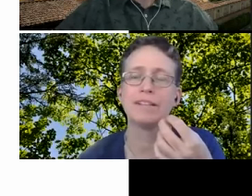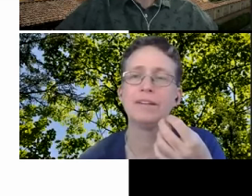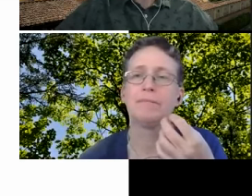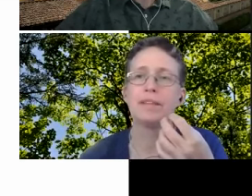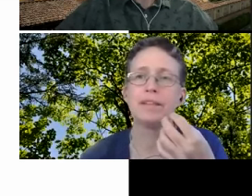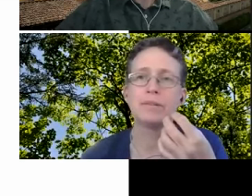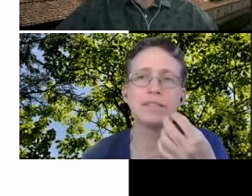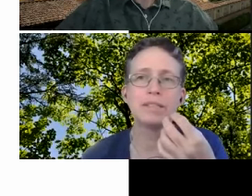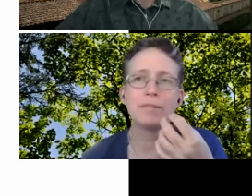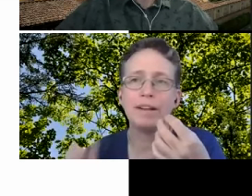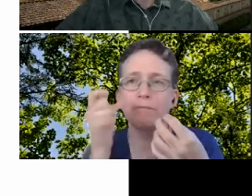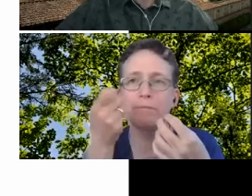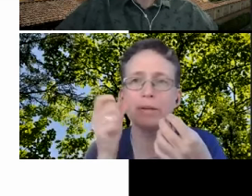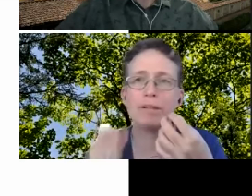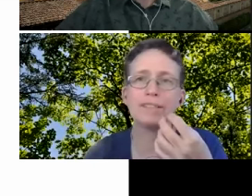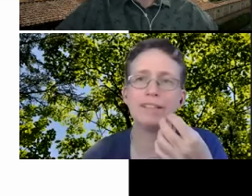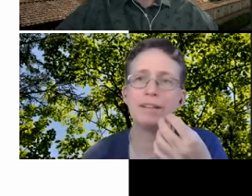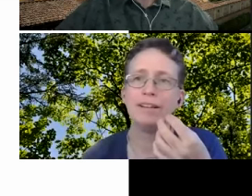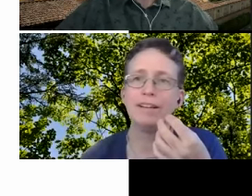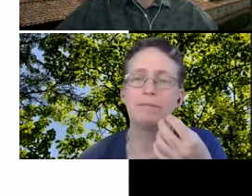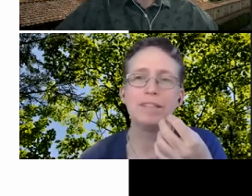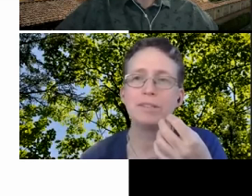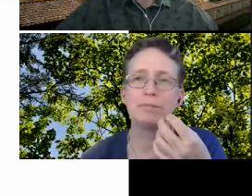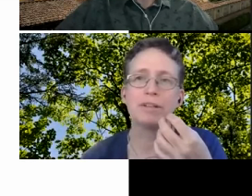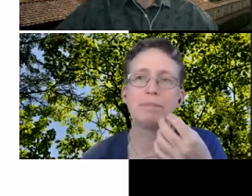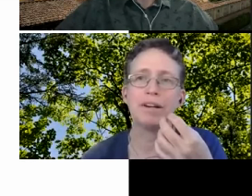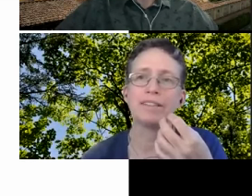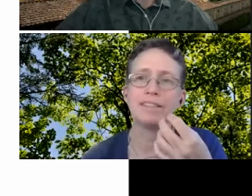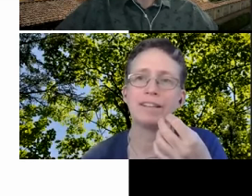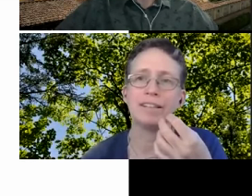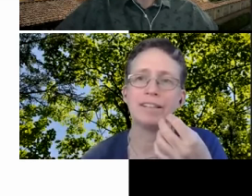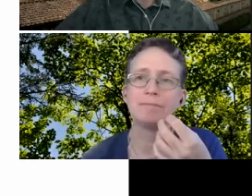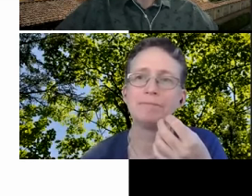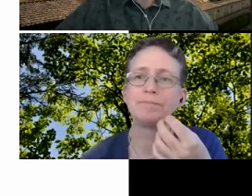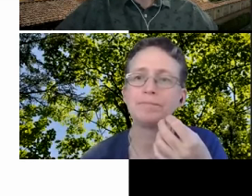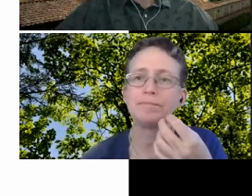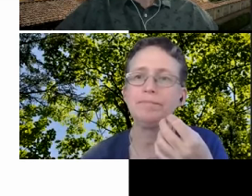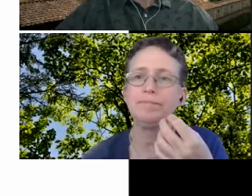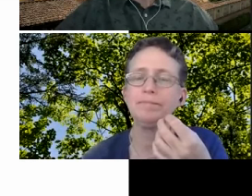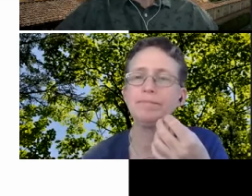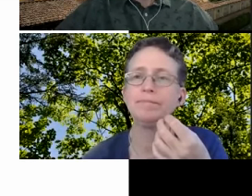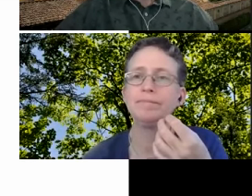this. So it's this kind of perplexing, cities are full of paradoxes like this.